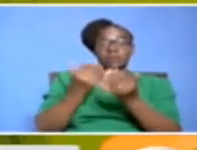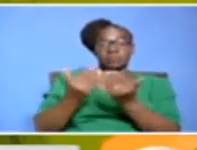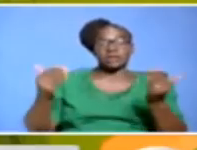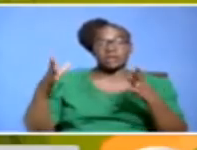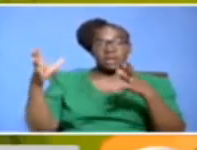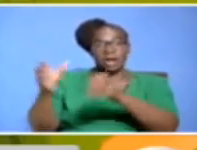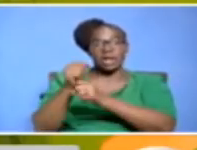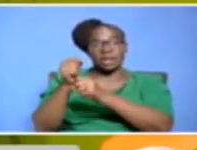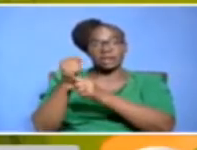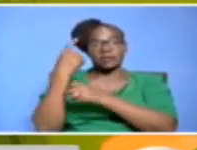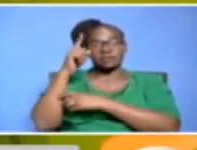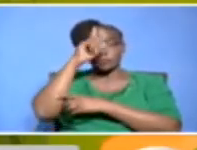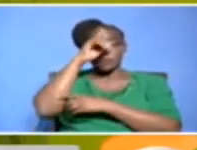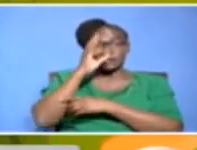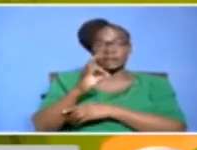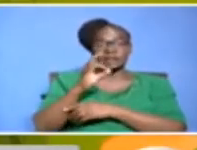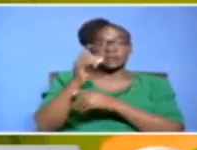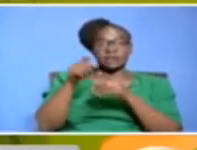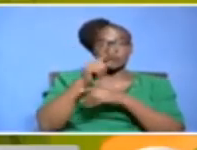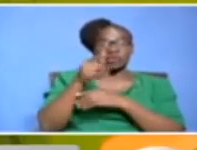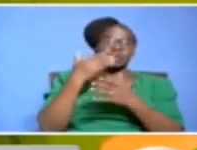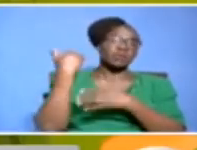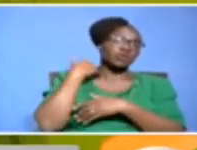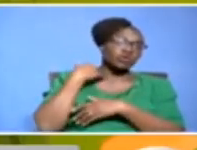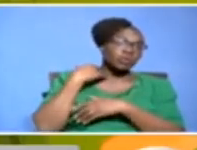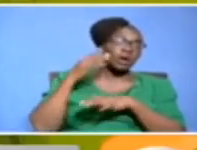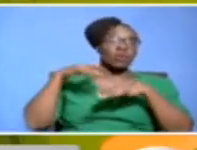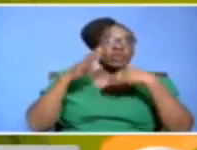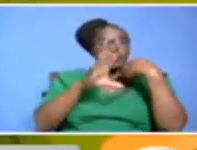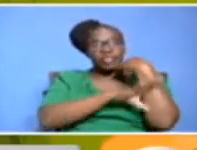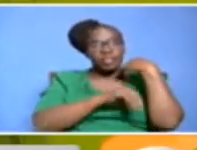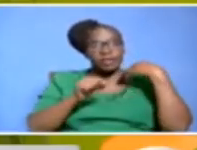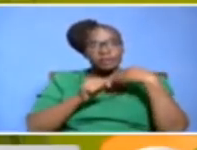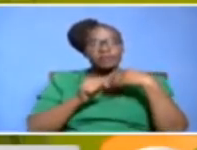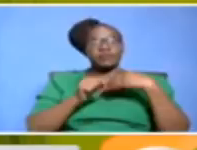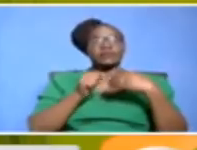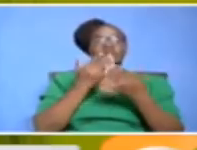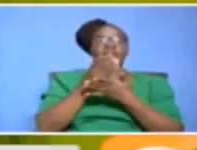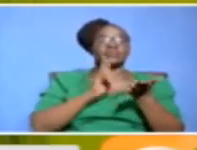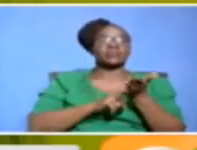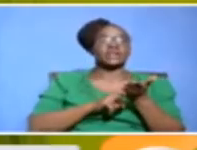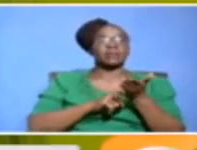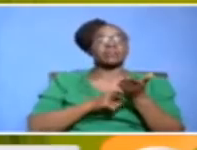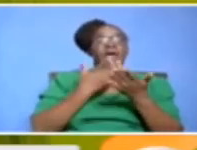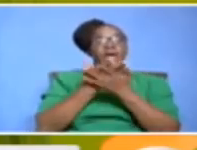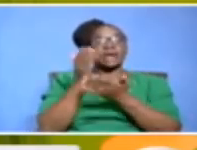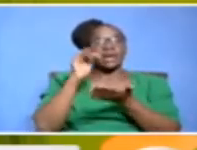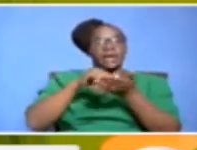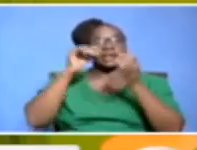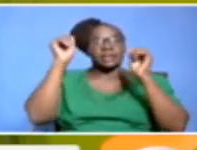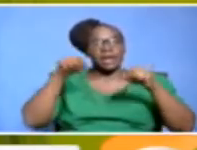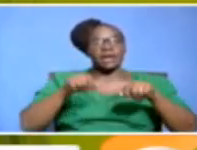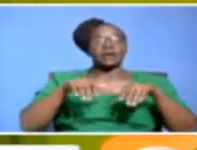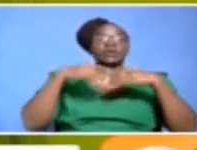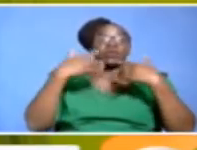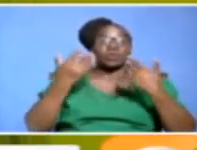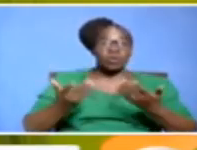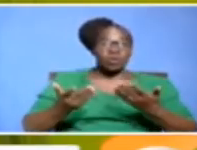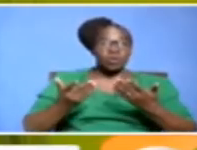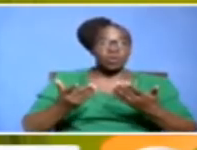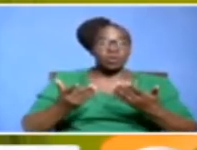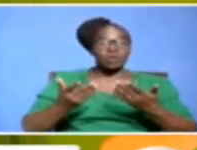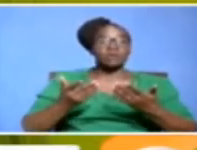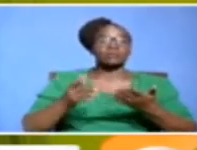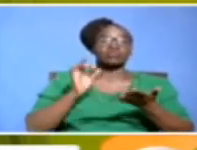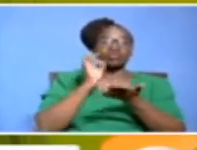for a serious offense like robbery, stealing, they will either end up being rearrested again or being extrajudicially